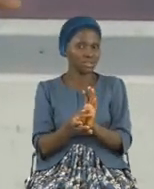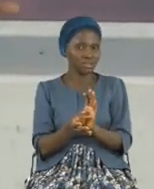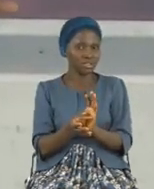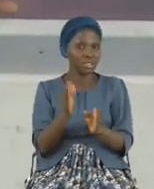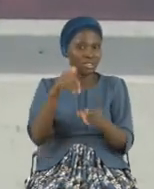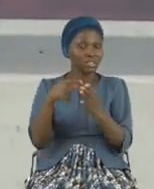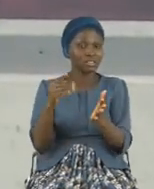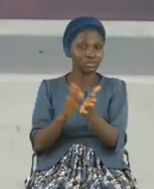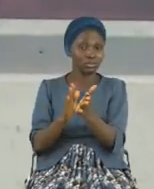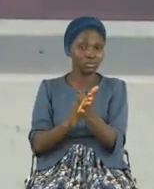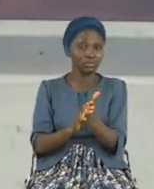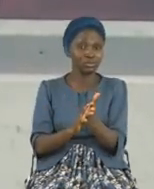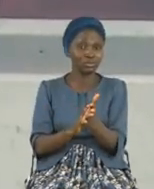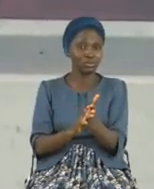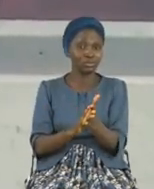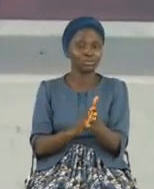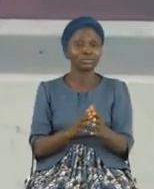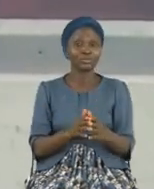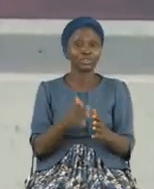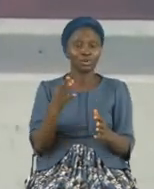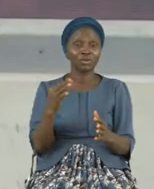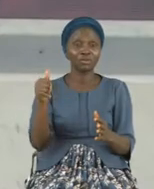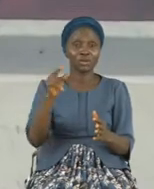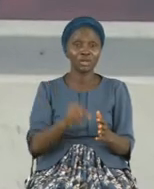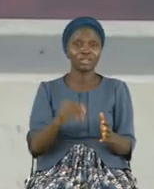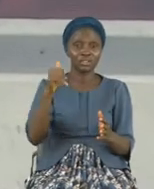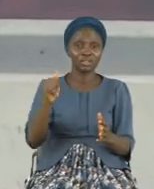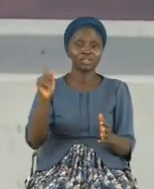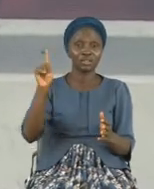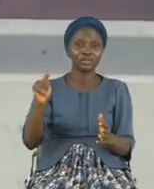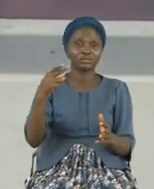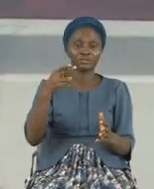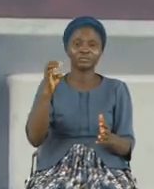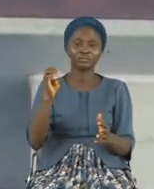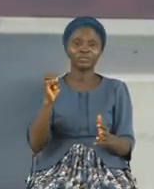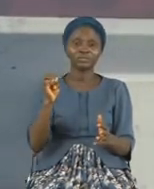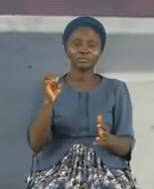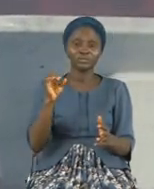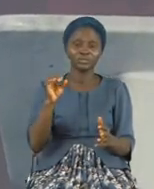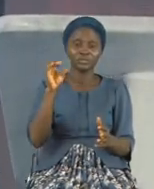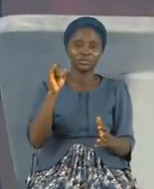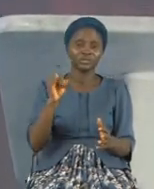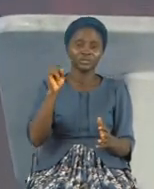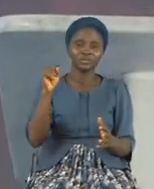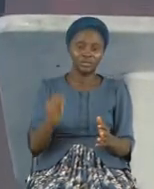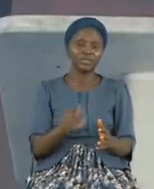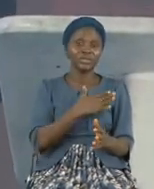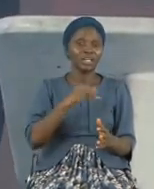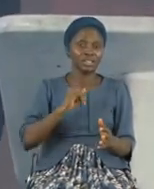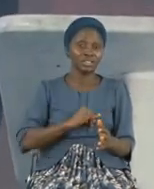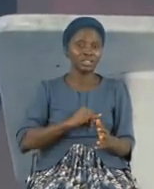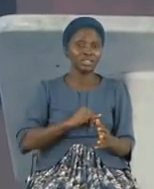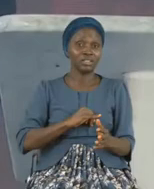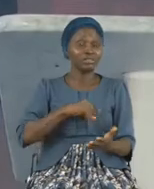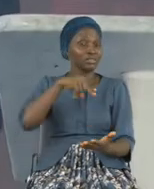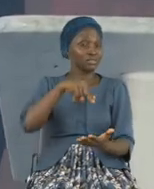school of an atheist? Everybody knows the story. And I took my stand for the